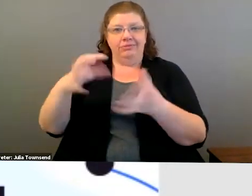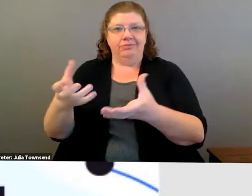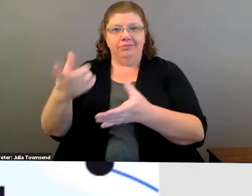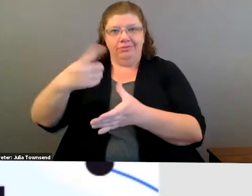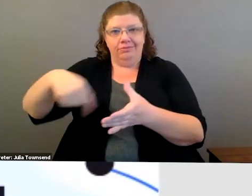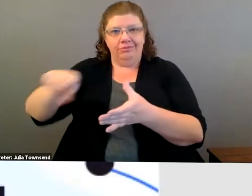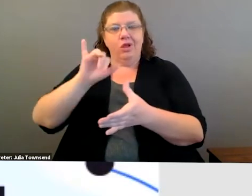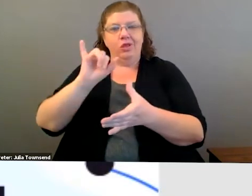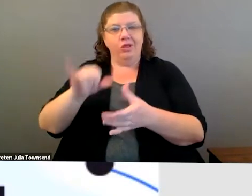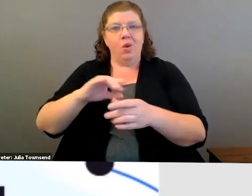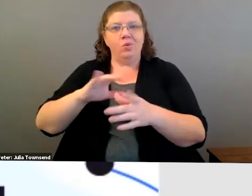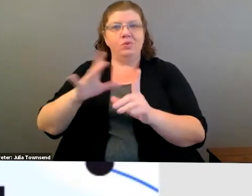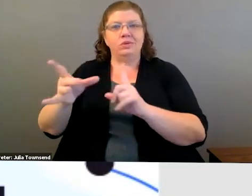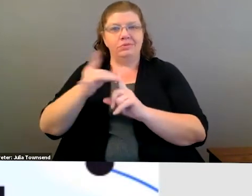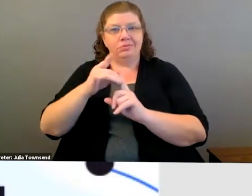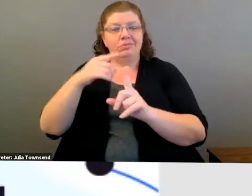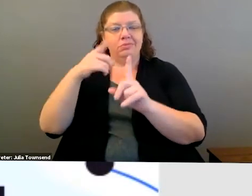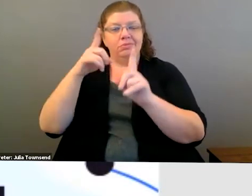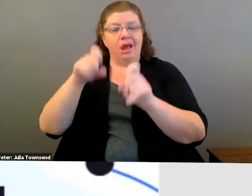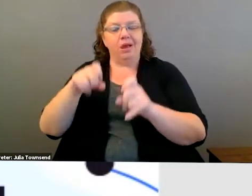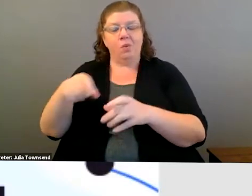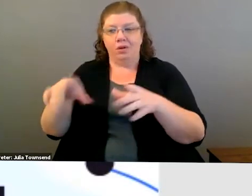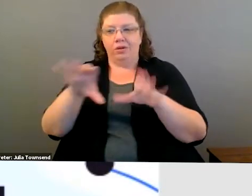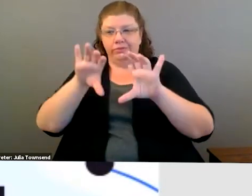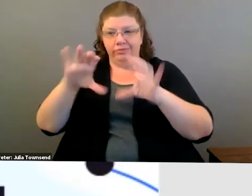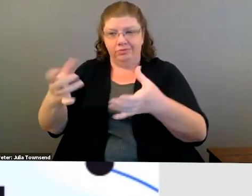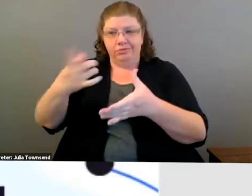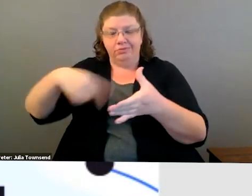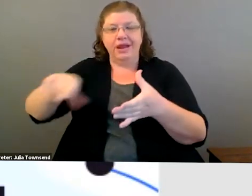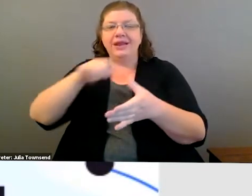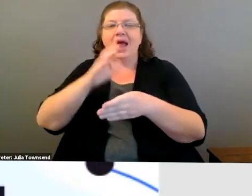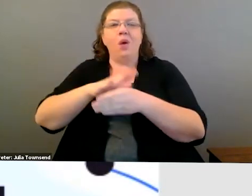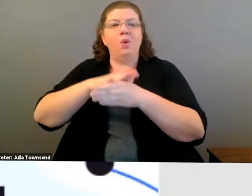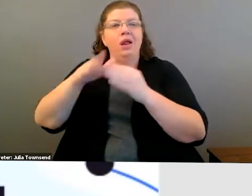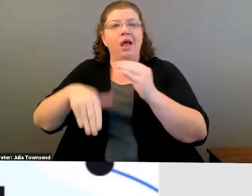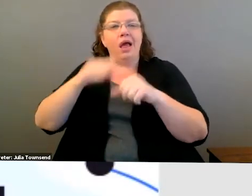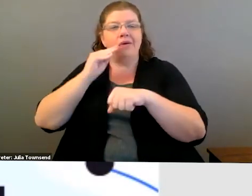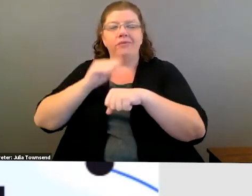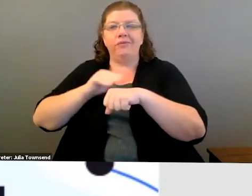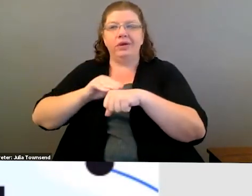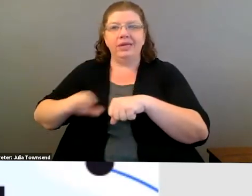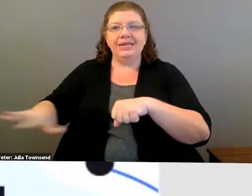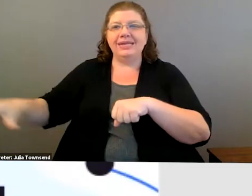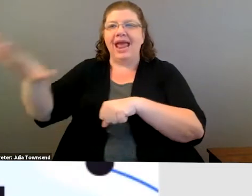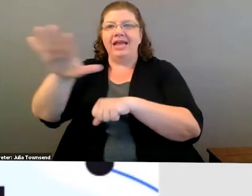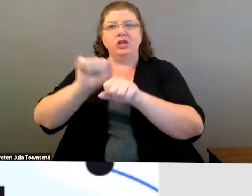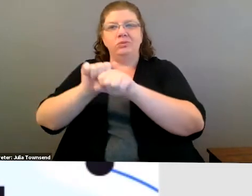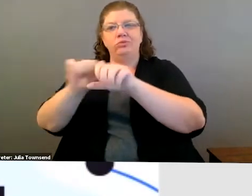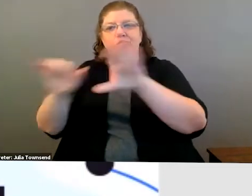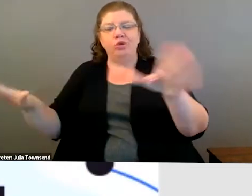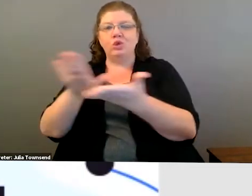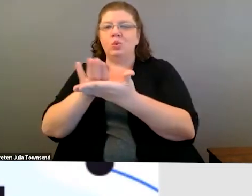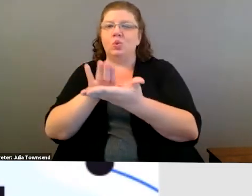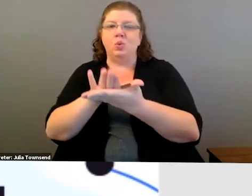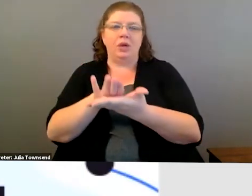Those cases were related, but they were not a result of a contagion on any school campus. But in